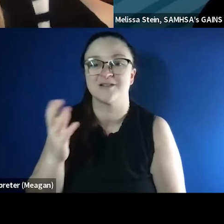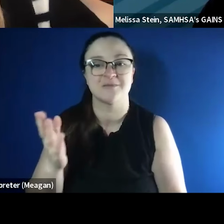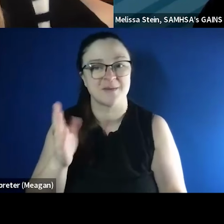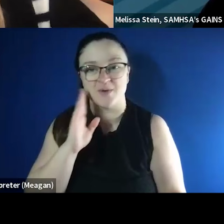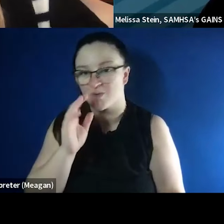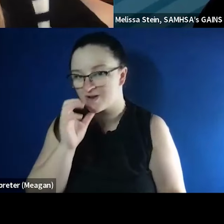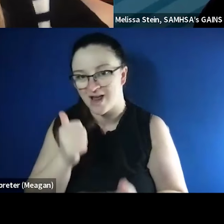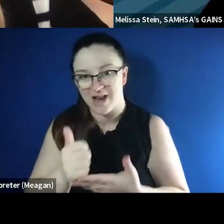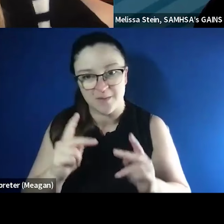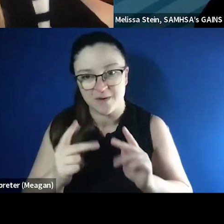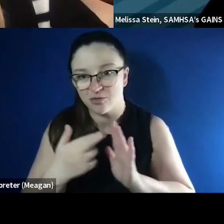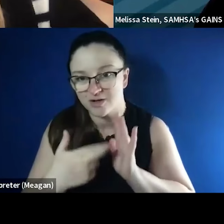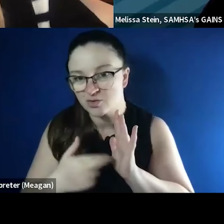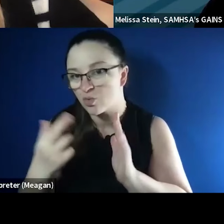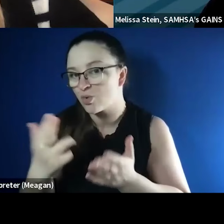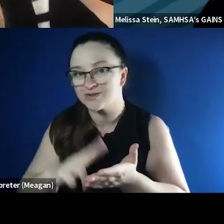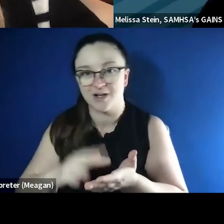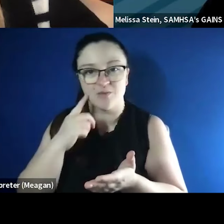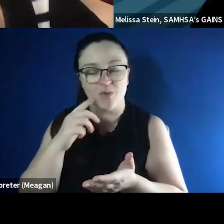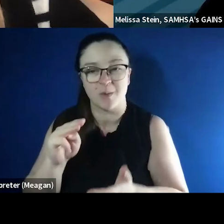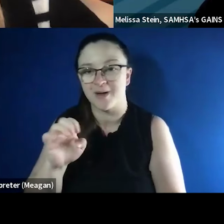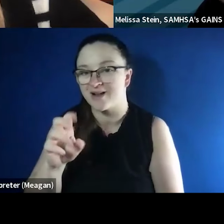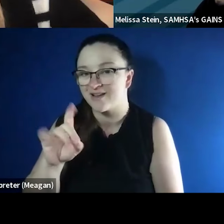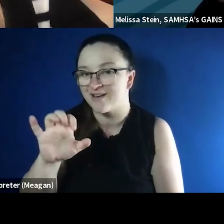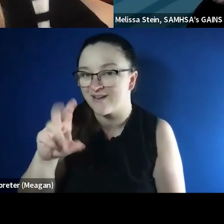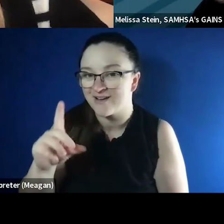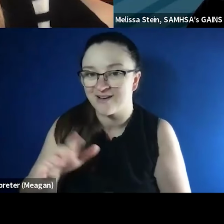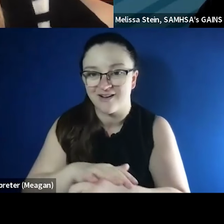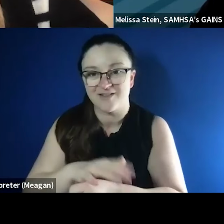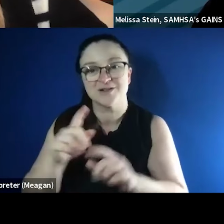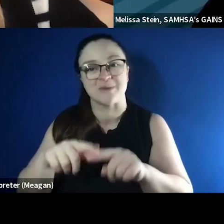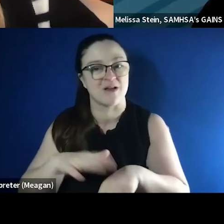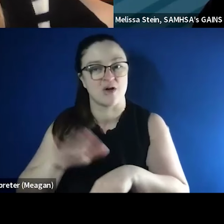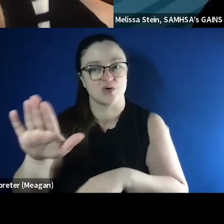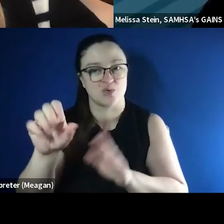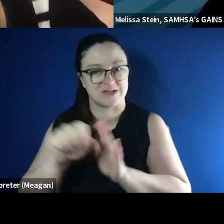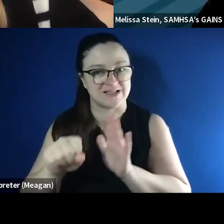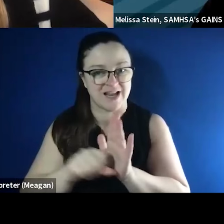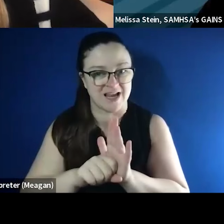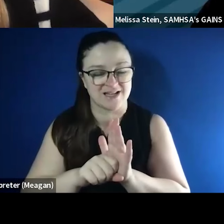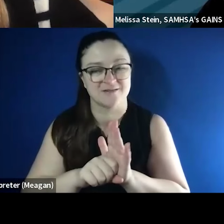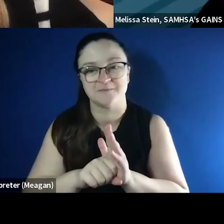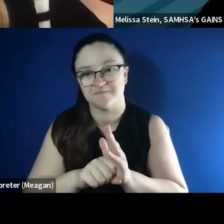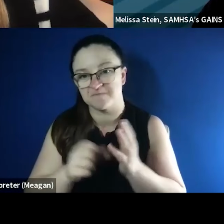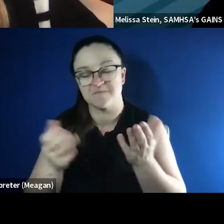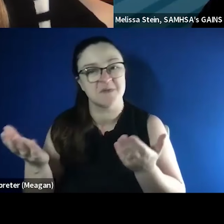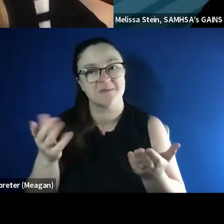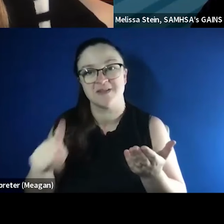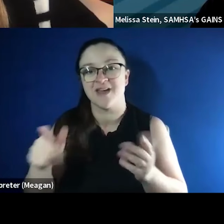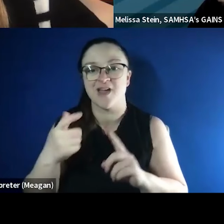or sign up for Medicaid coverage. Depending on your state may